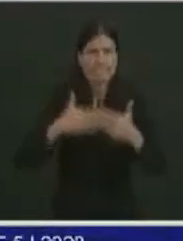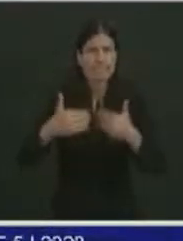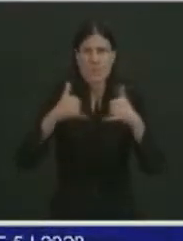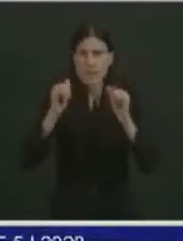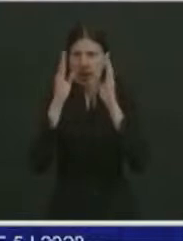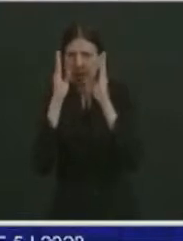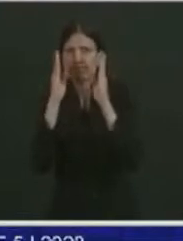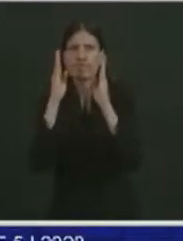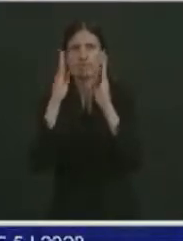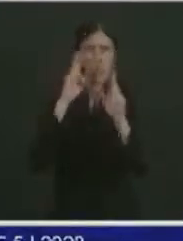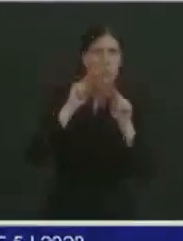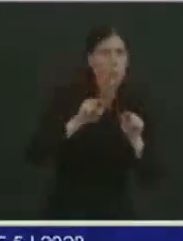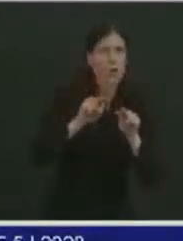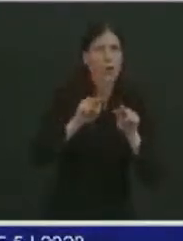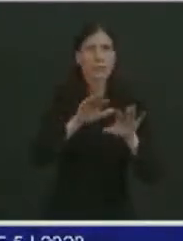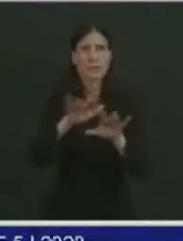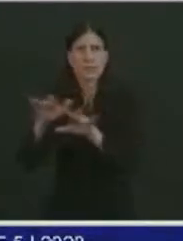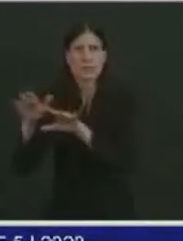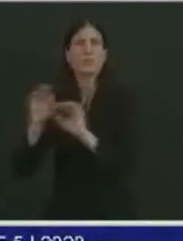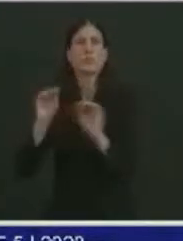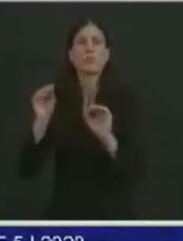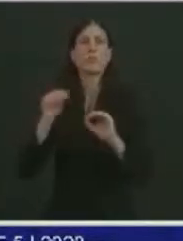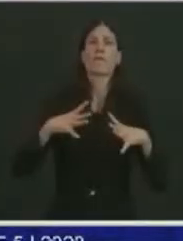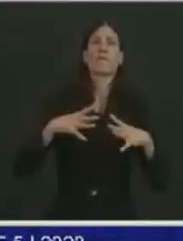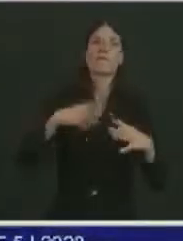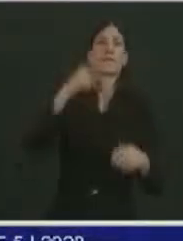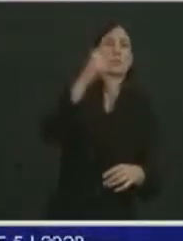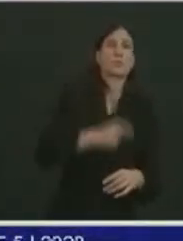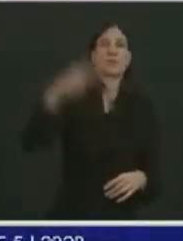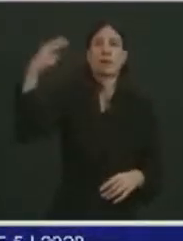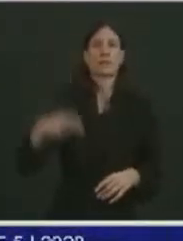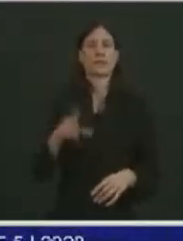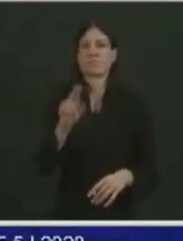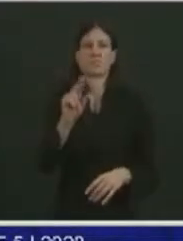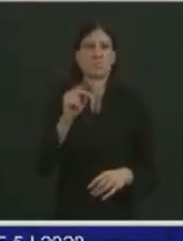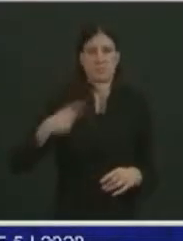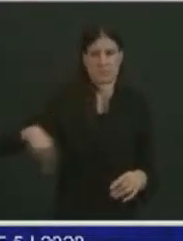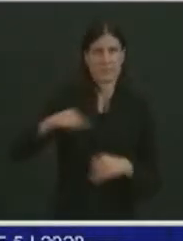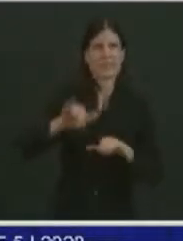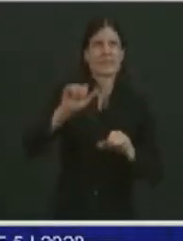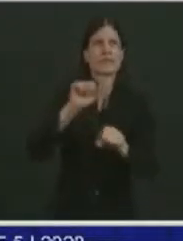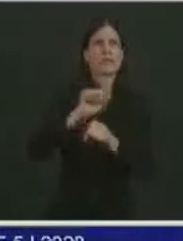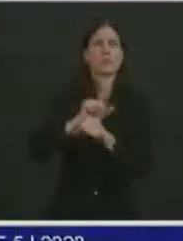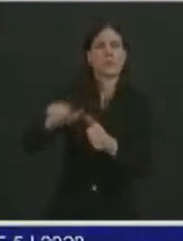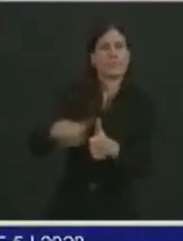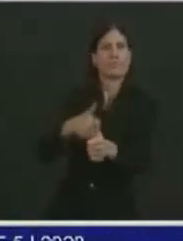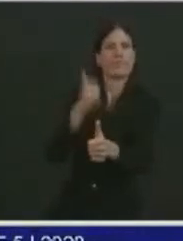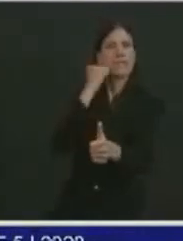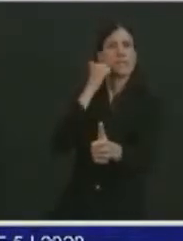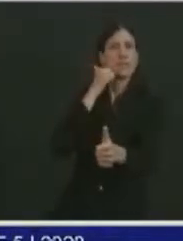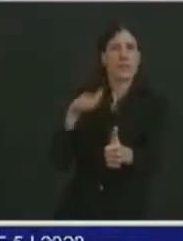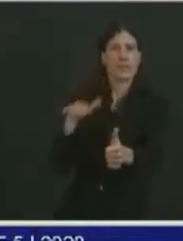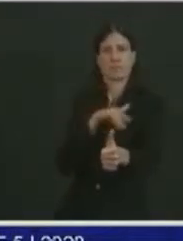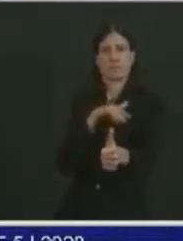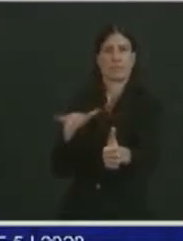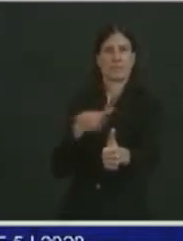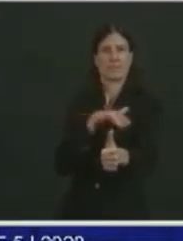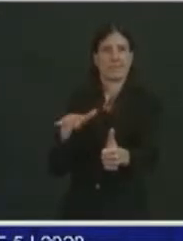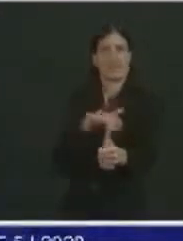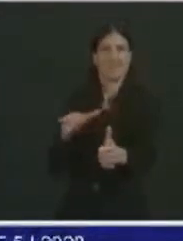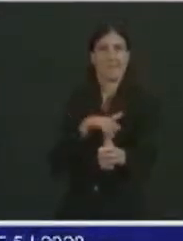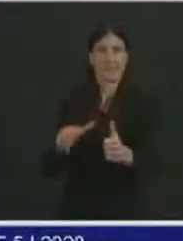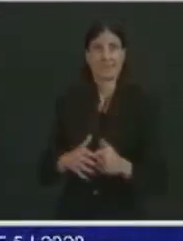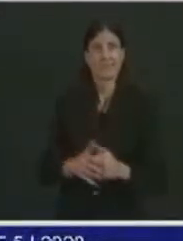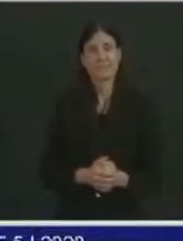safe, but we are in a different phase now where we are not out of the woods, but also not living the daily crisis that we once